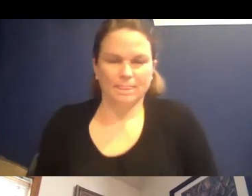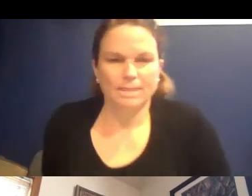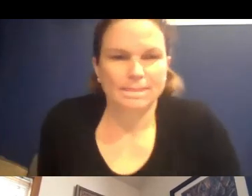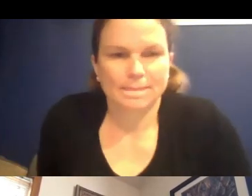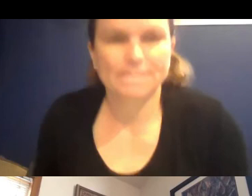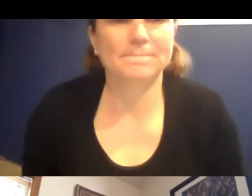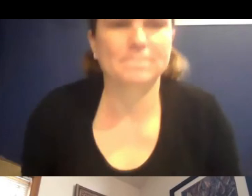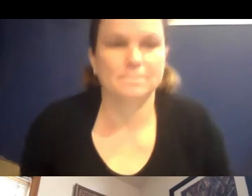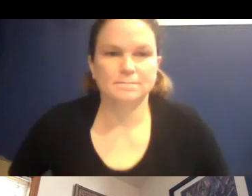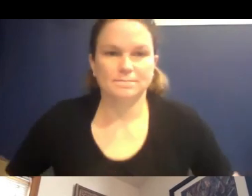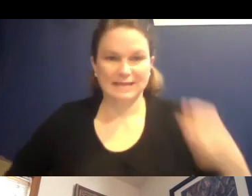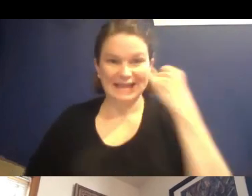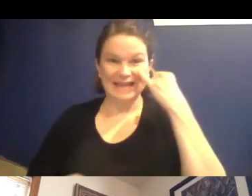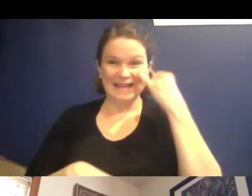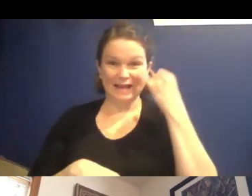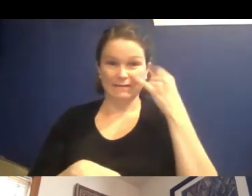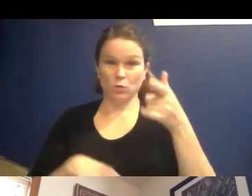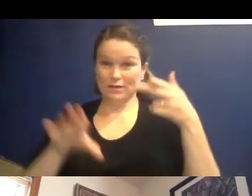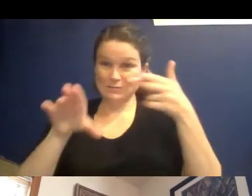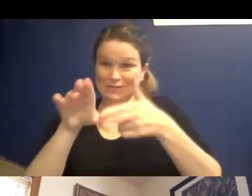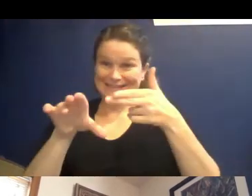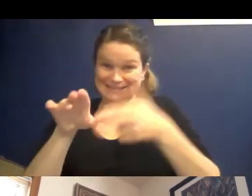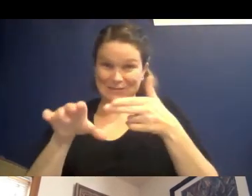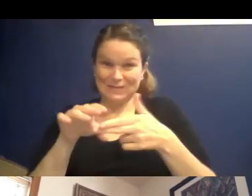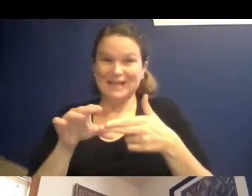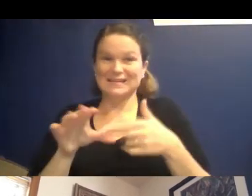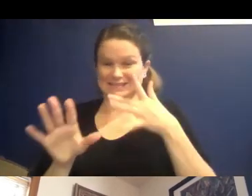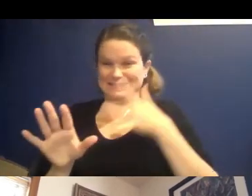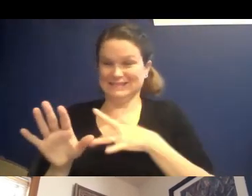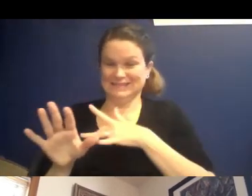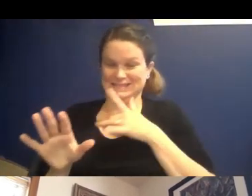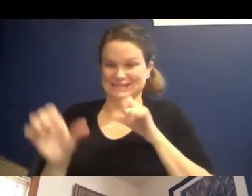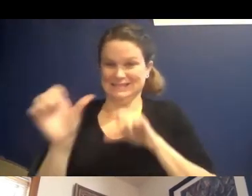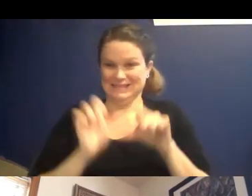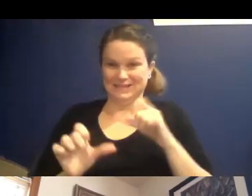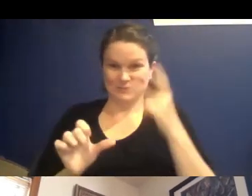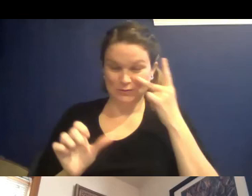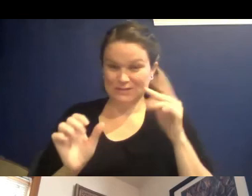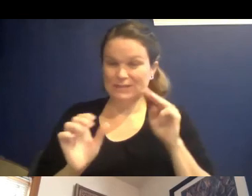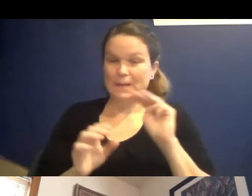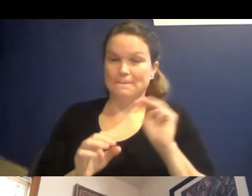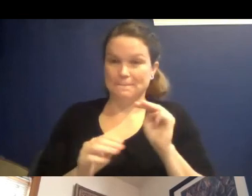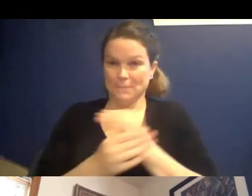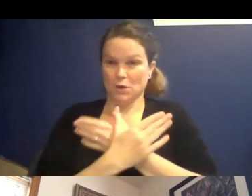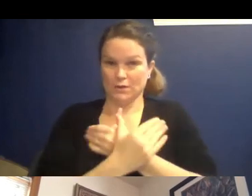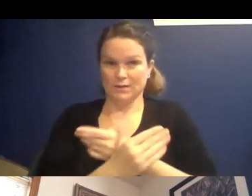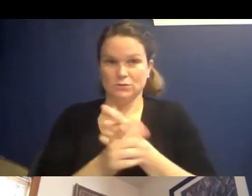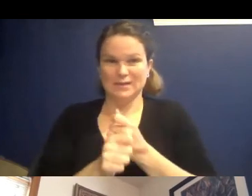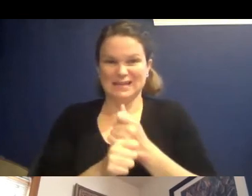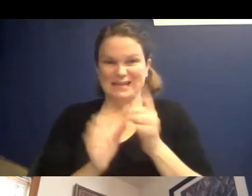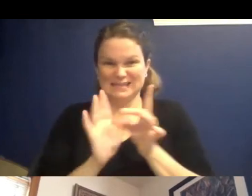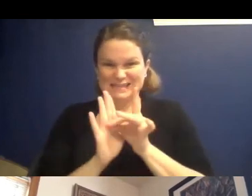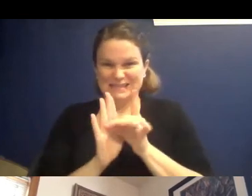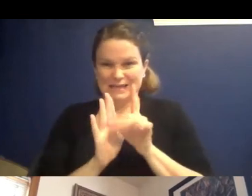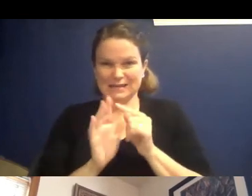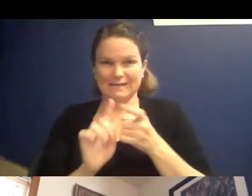So if you want to participate in citizen science, if you get monarchs laying eggs in your backyard, you can obtain sticker tags from